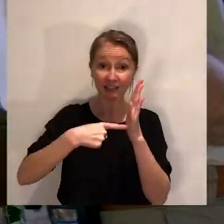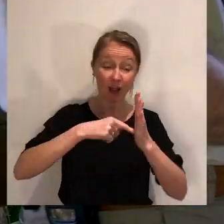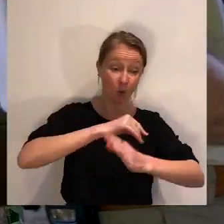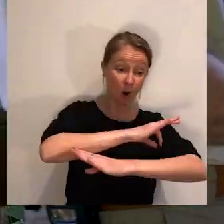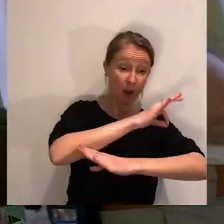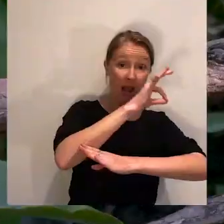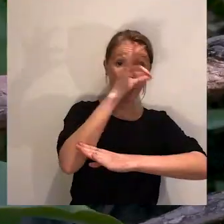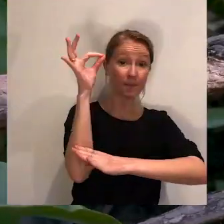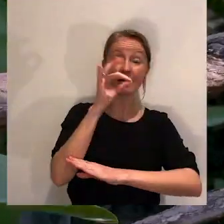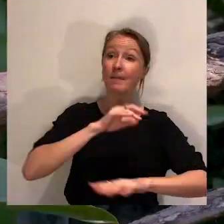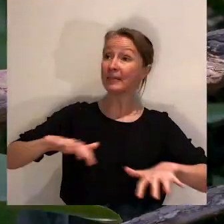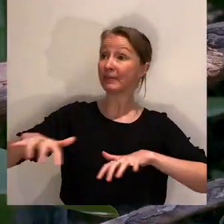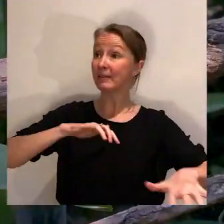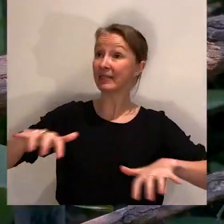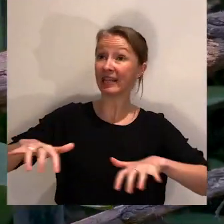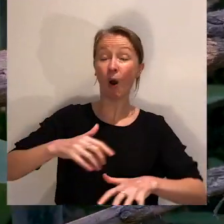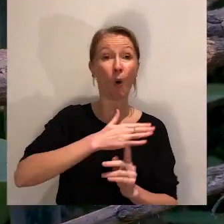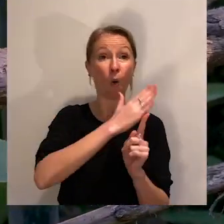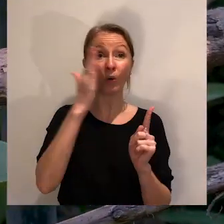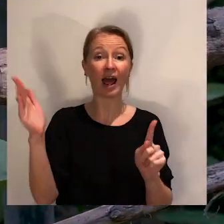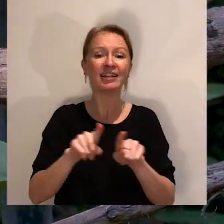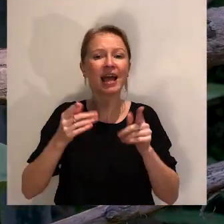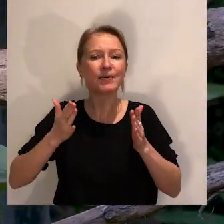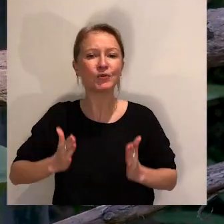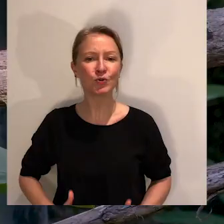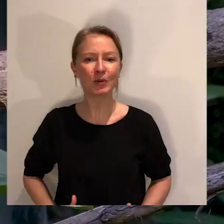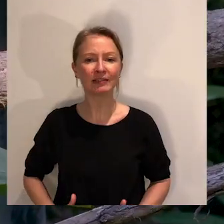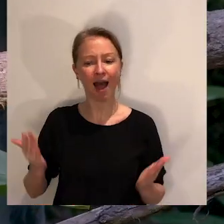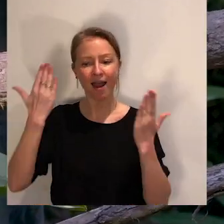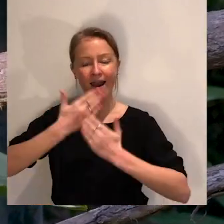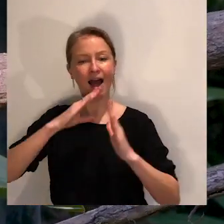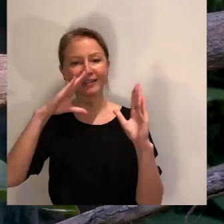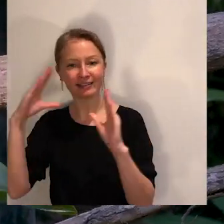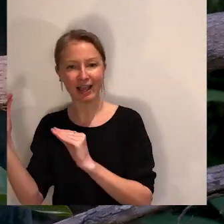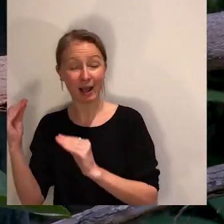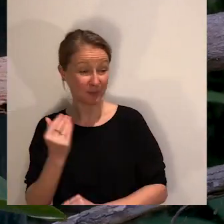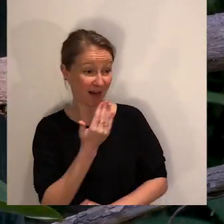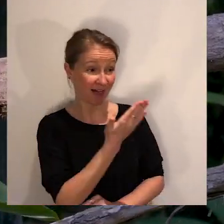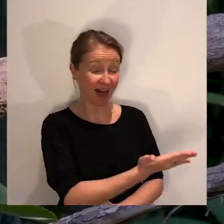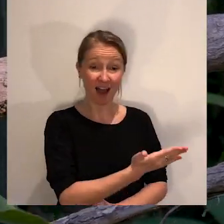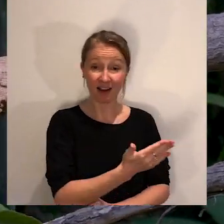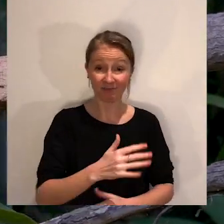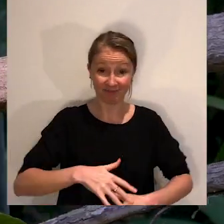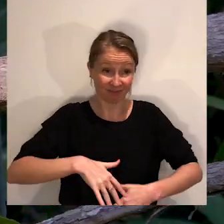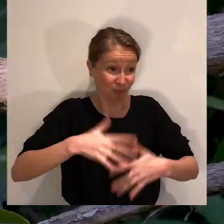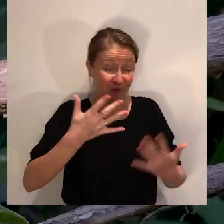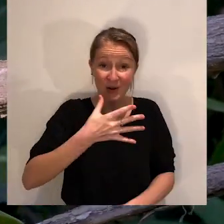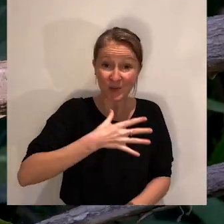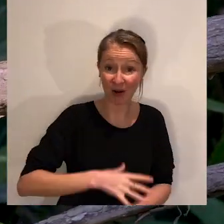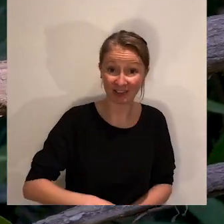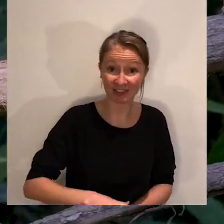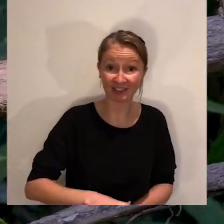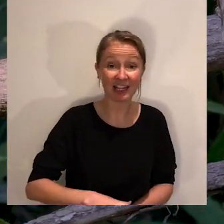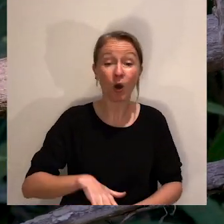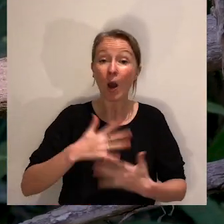us. Binturong, whenever they feel like it. So with Emmis, you might find him in his house. He might be